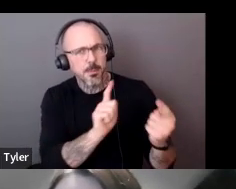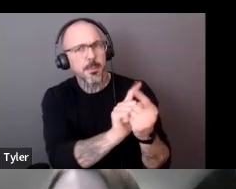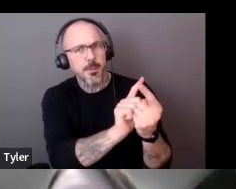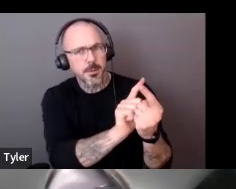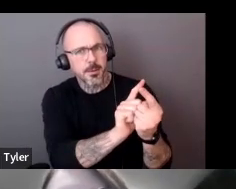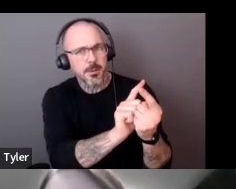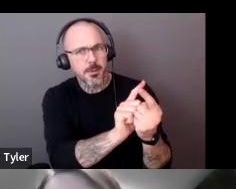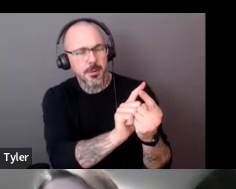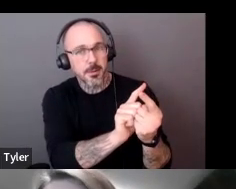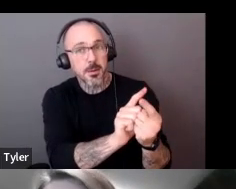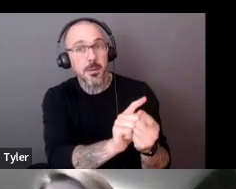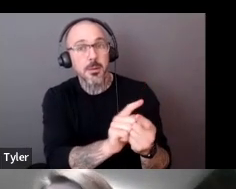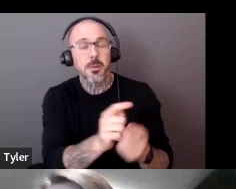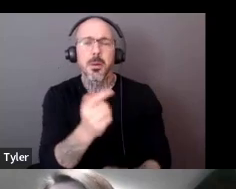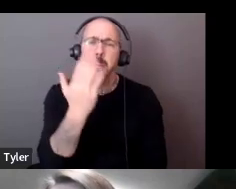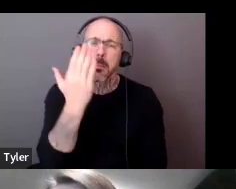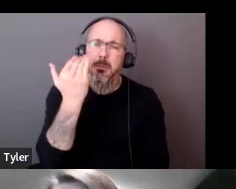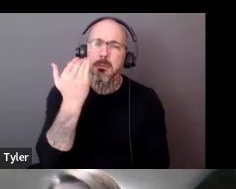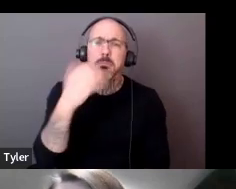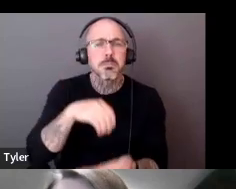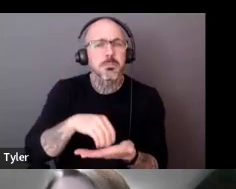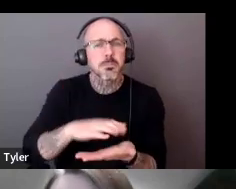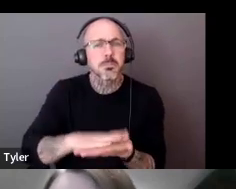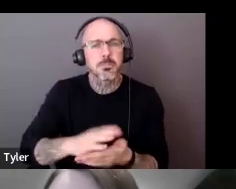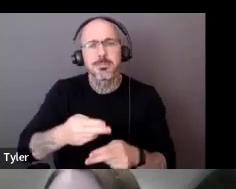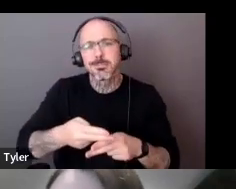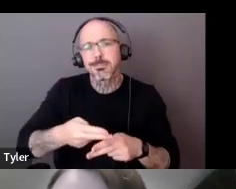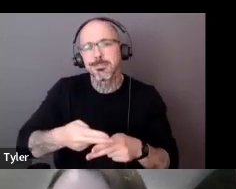crutches. So I couldn't possibly use,